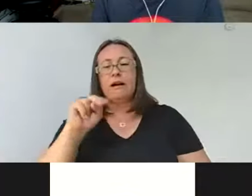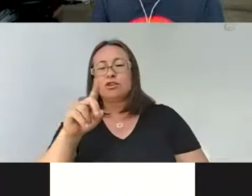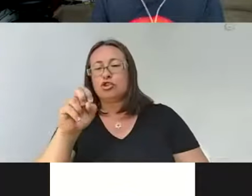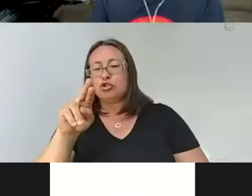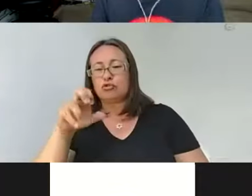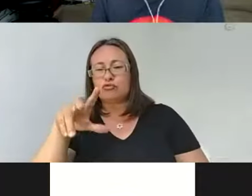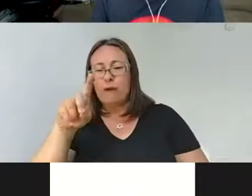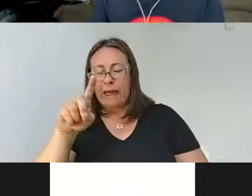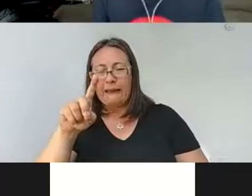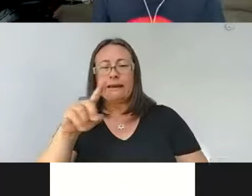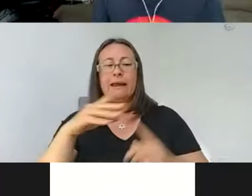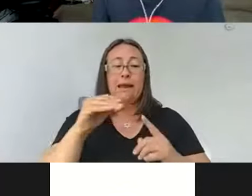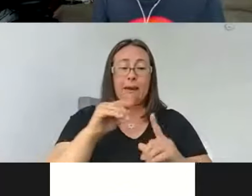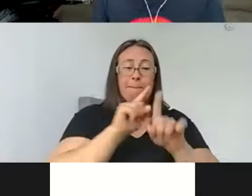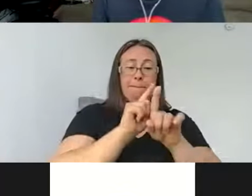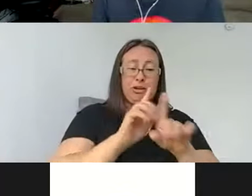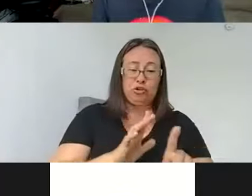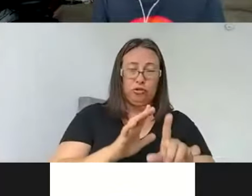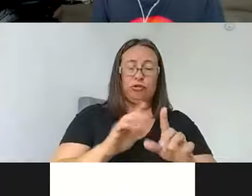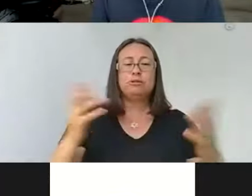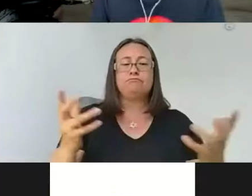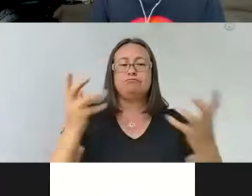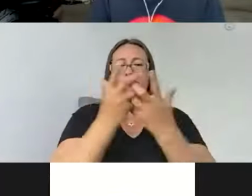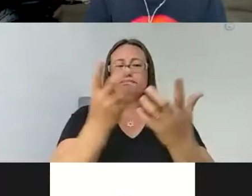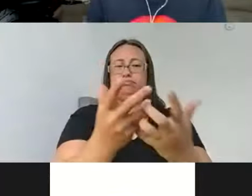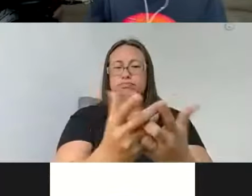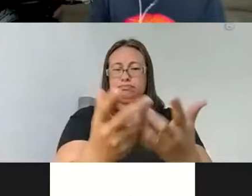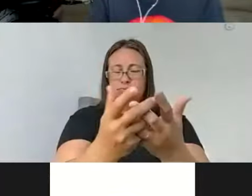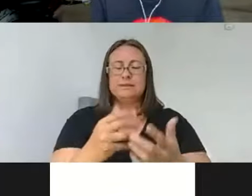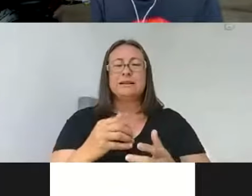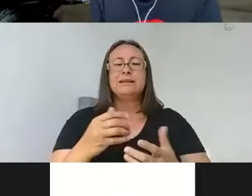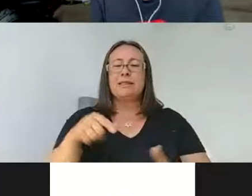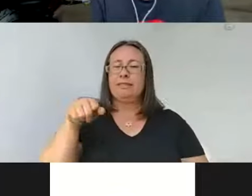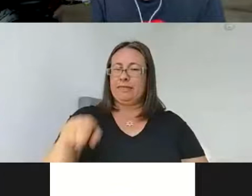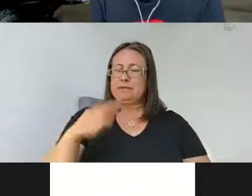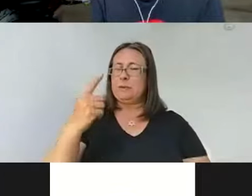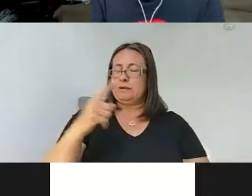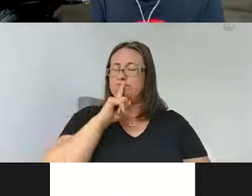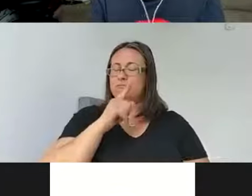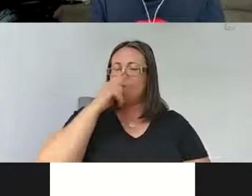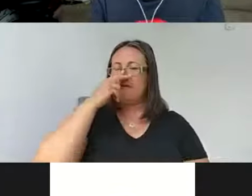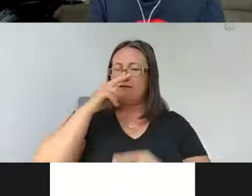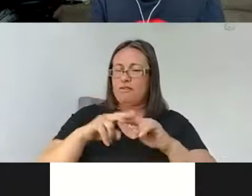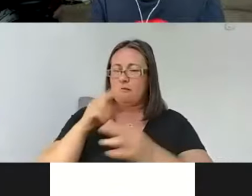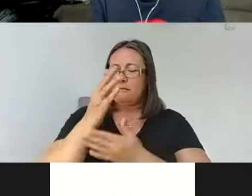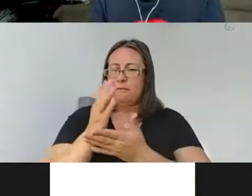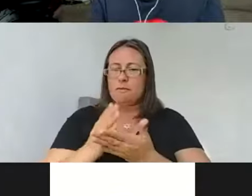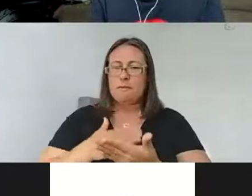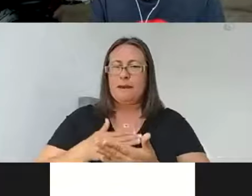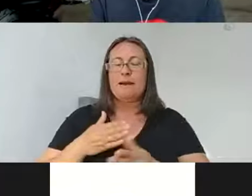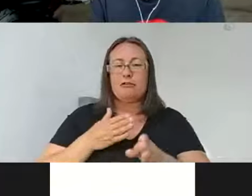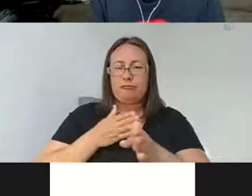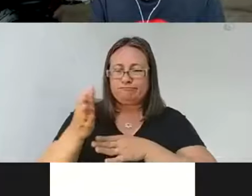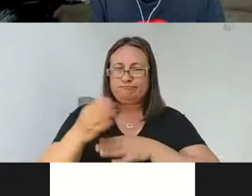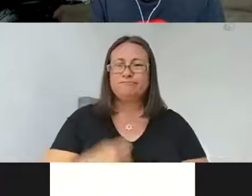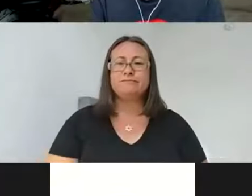and kind of help them through the process the same way people help me through the process. So this has been a really fun part of my career as well